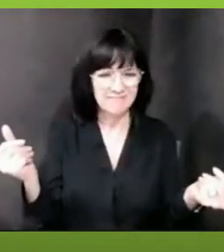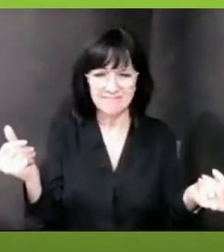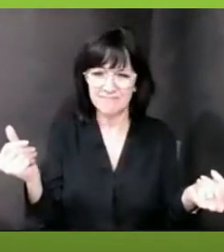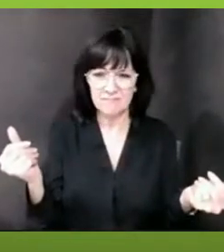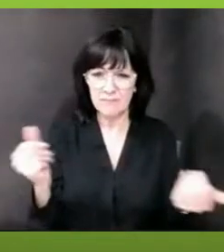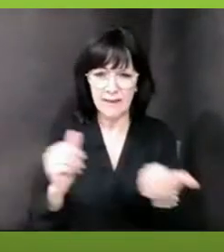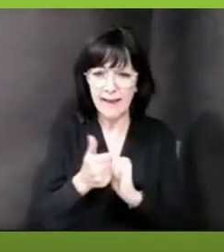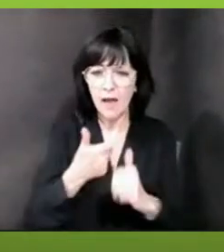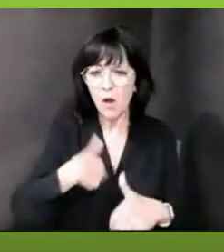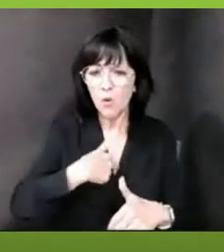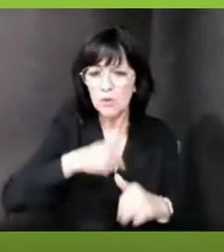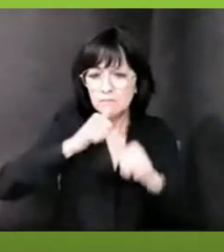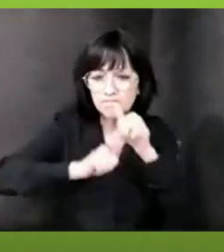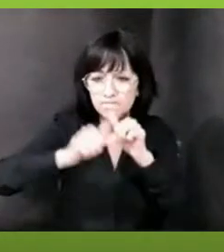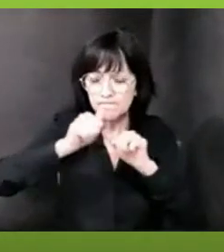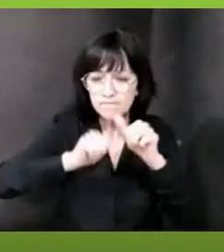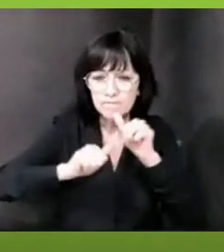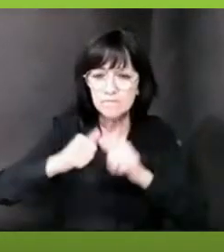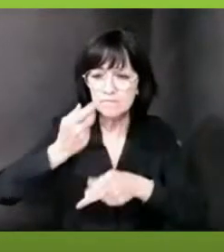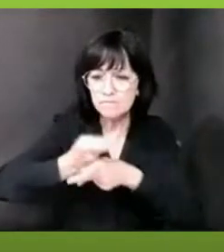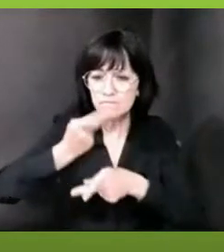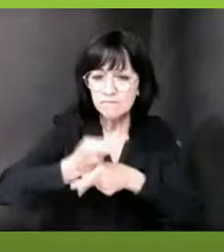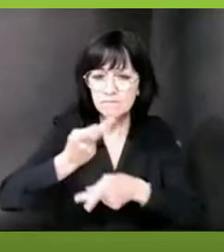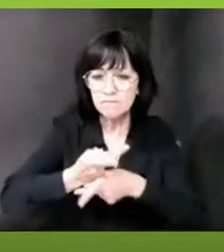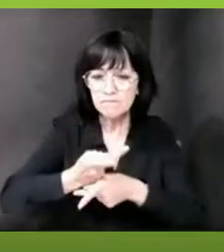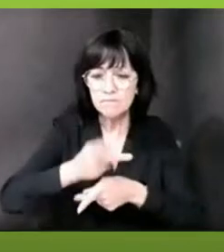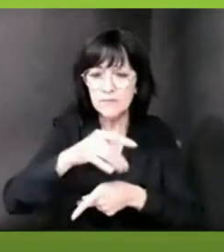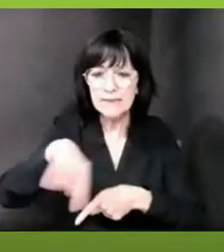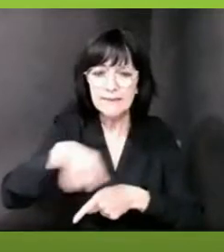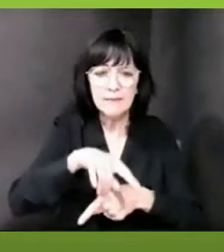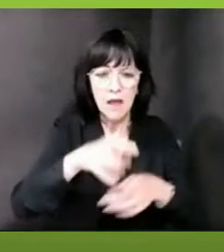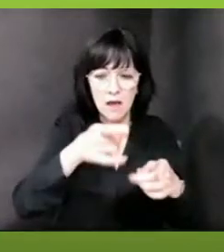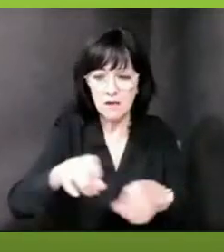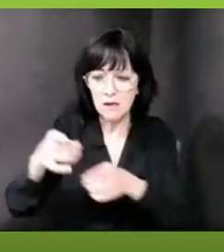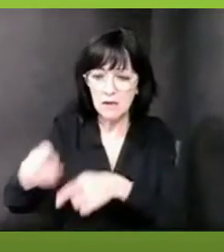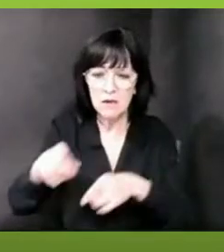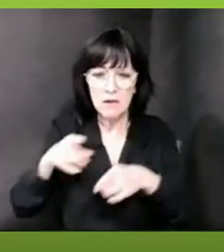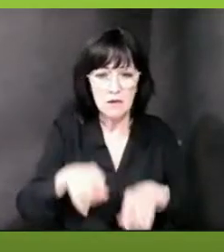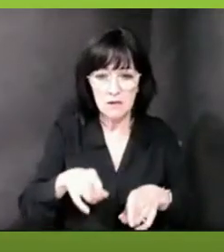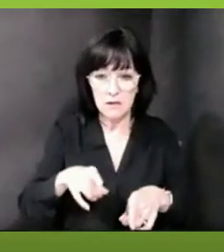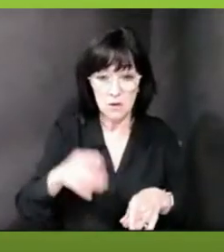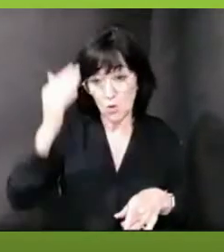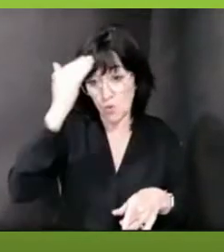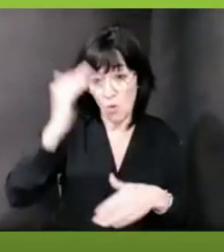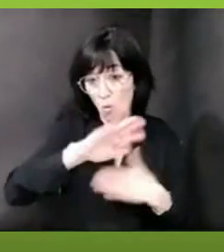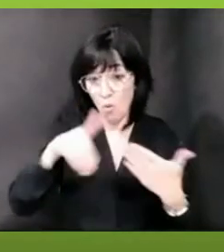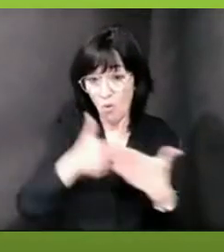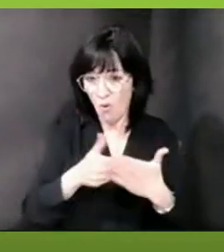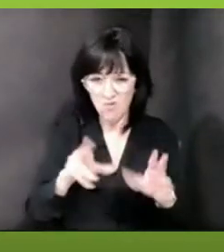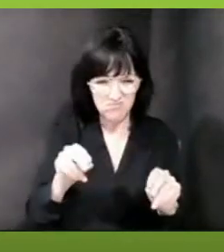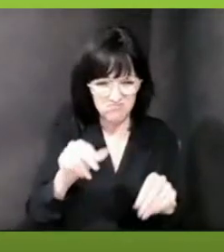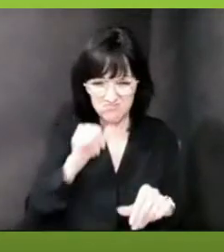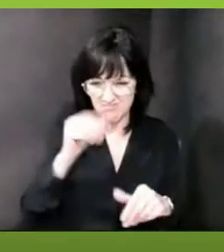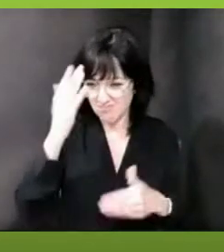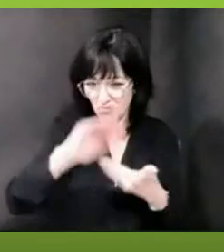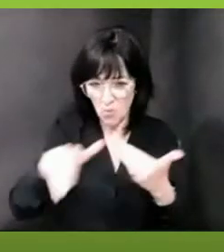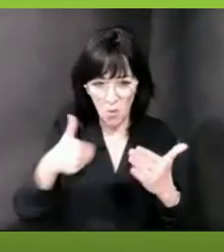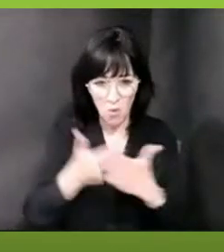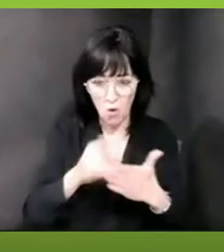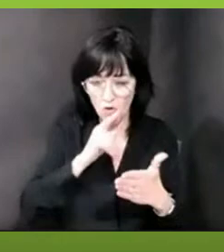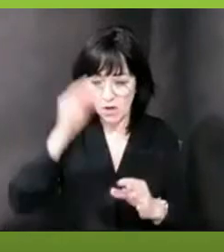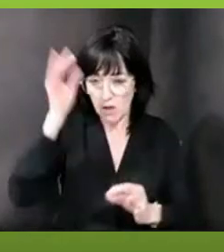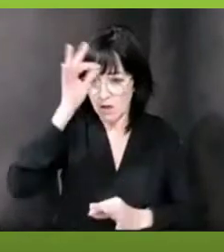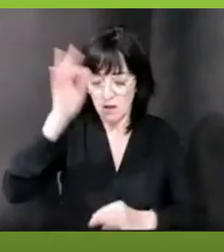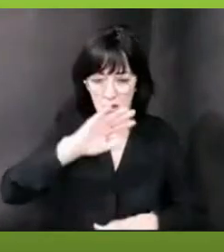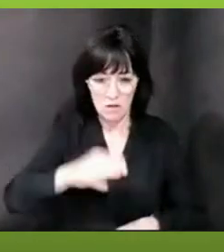unknowns. And those challenges, all of the things that have been occurring in the last year have really, it